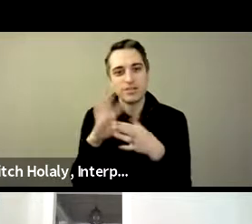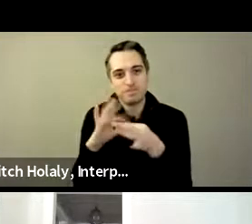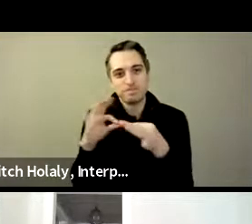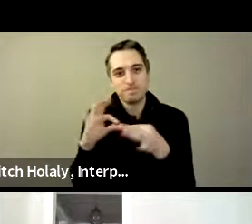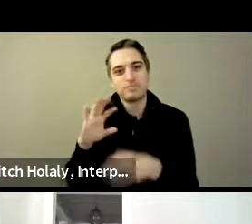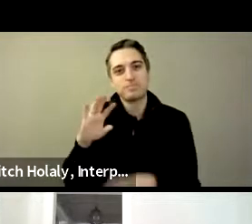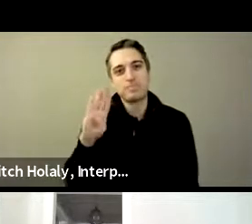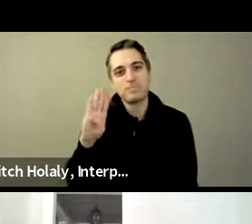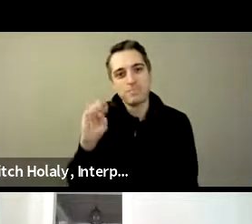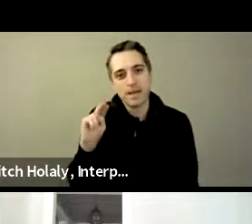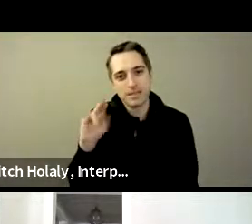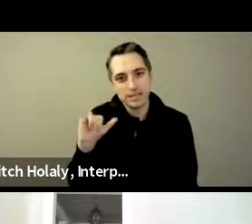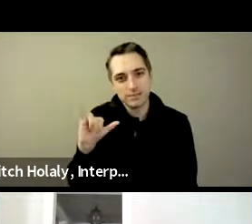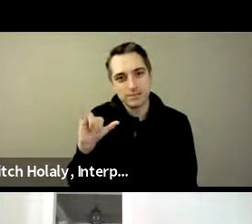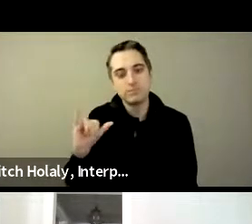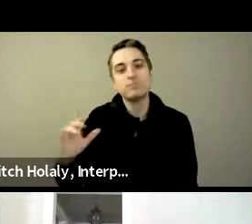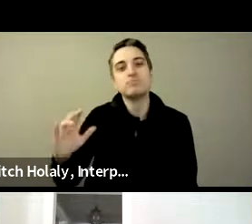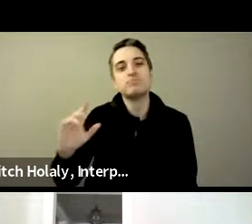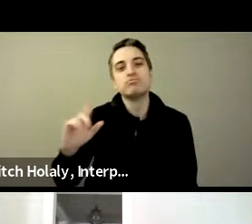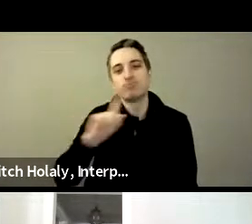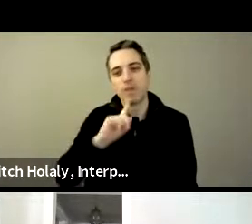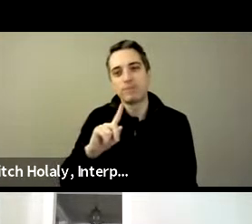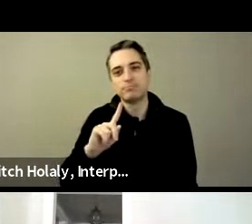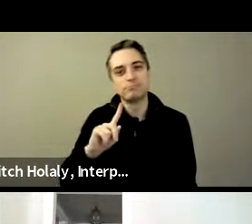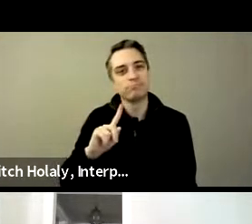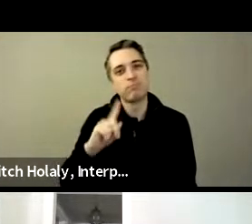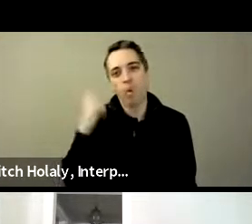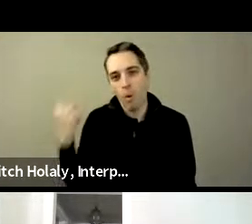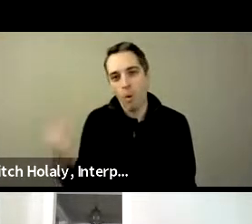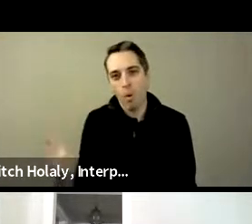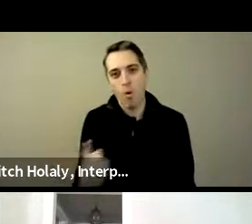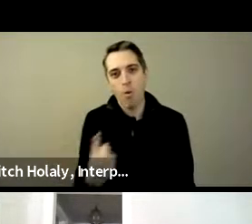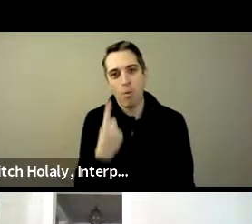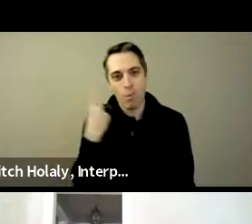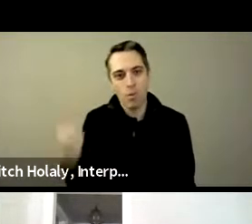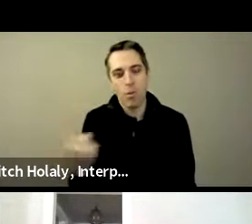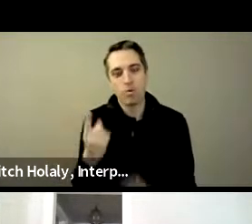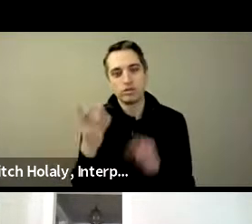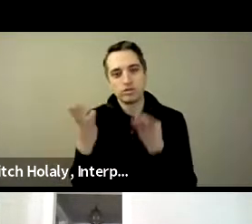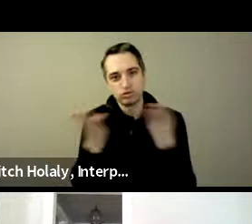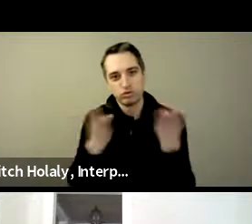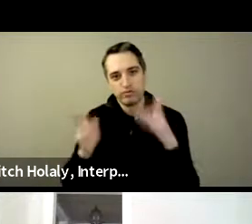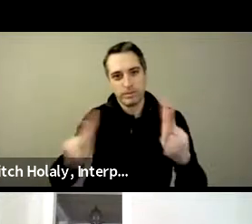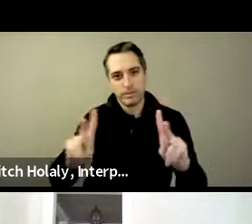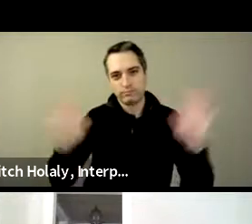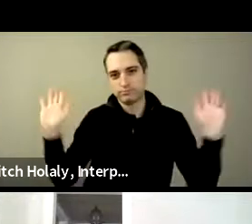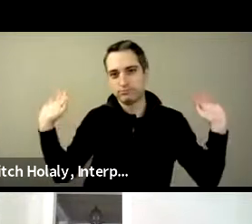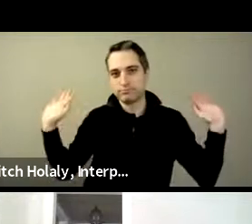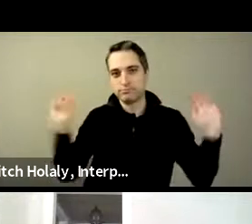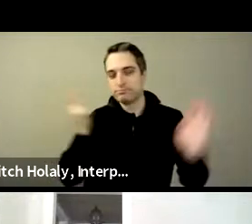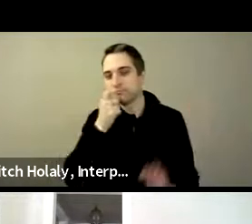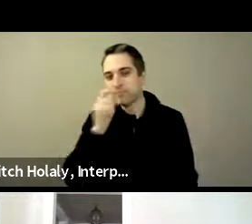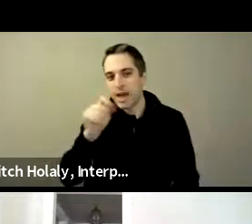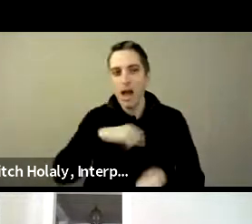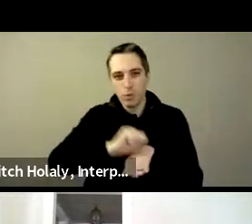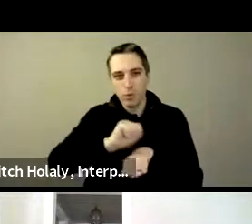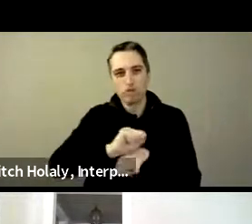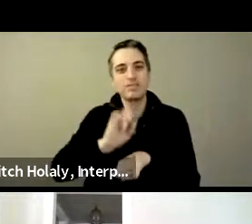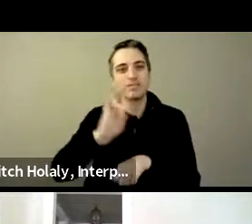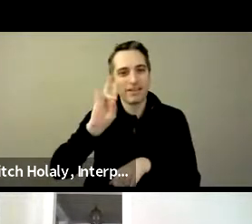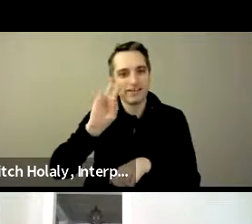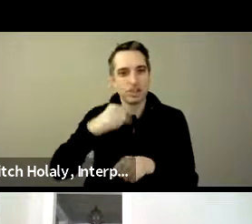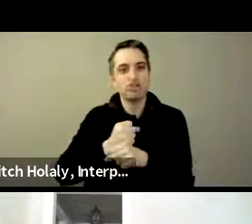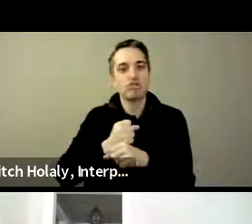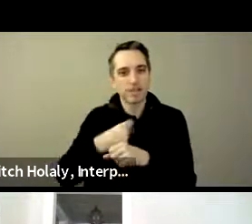people. As simple as that, he was for the people. I had the pleasure of working with him for 7 years when I